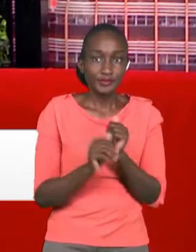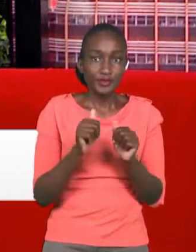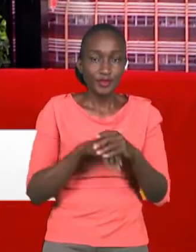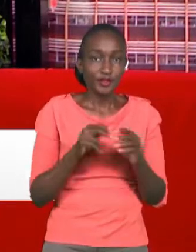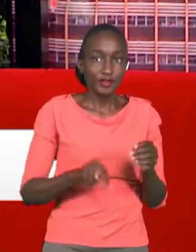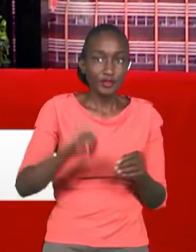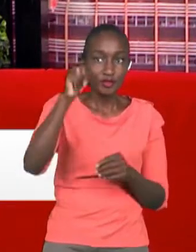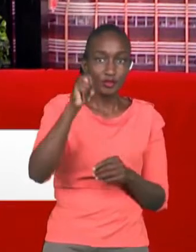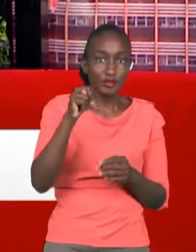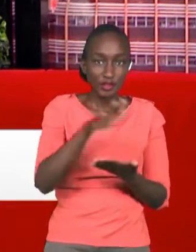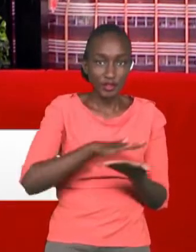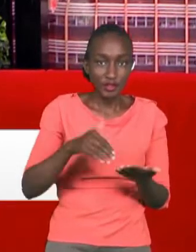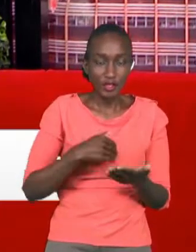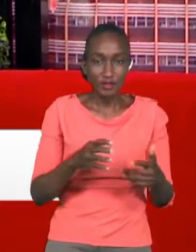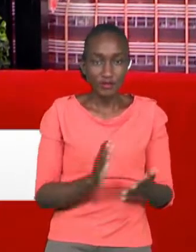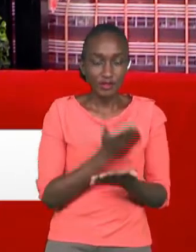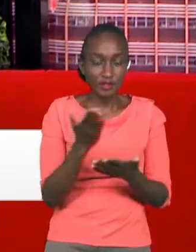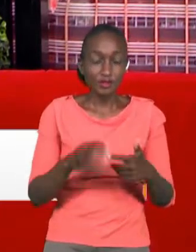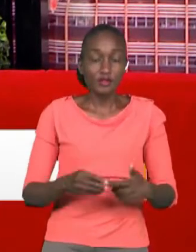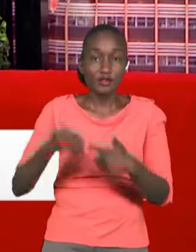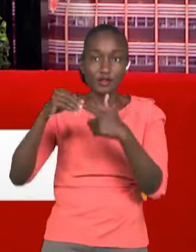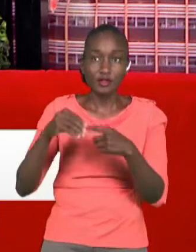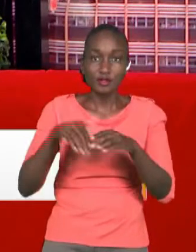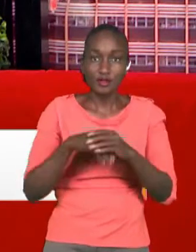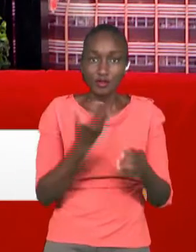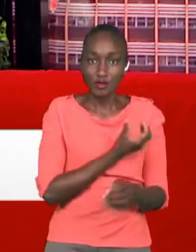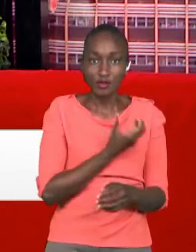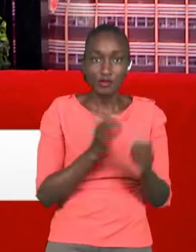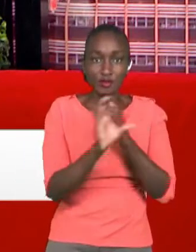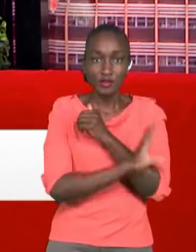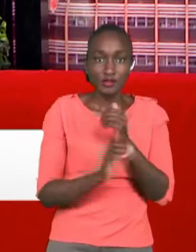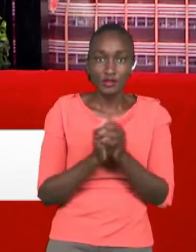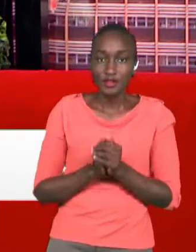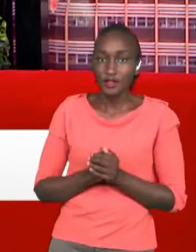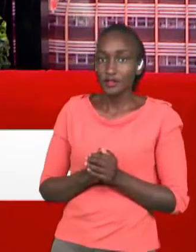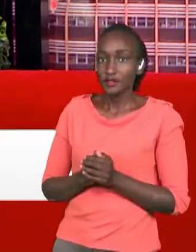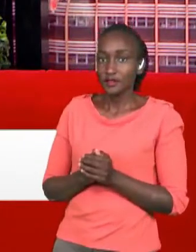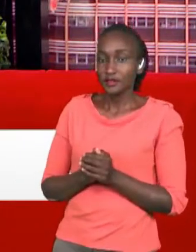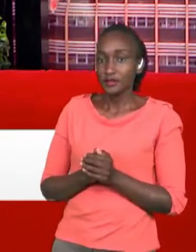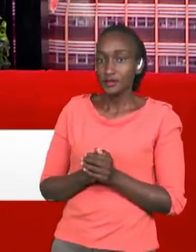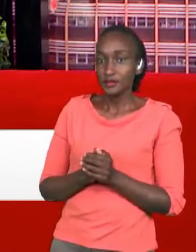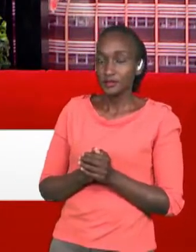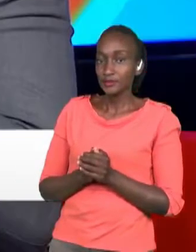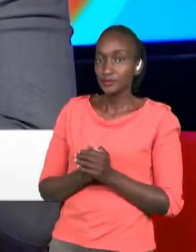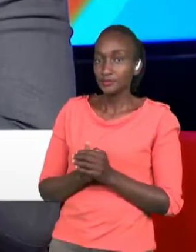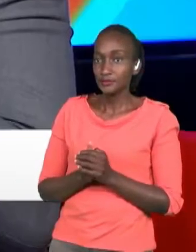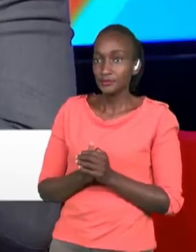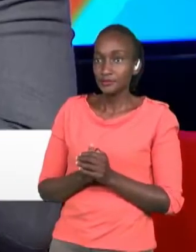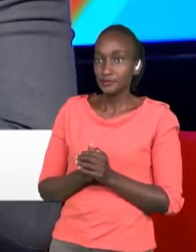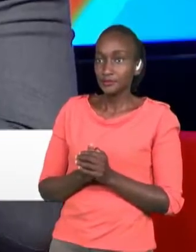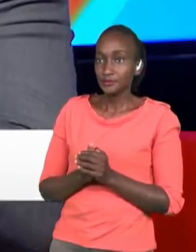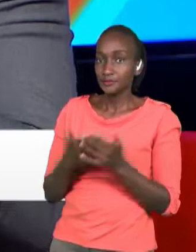have something special on that particular day in, yeah. their own countries. All right, so it's an equinox. Yeah, so that's right. So now tell